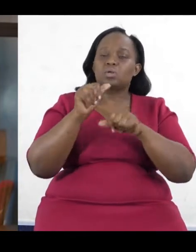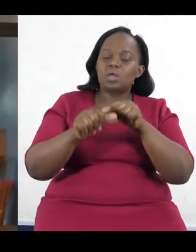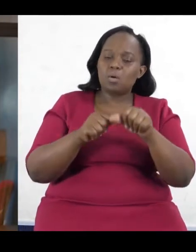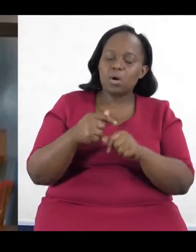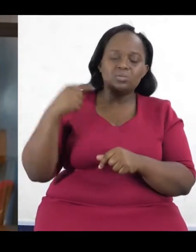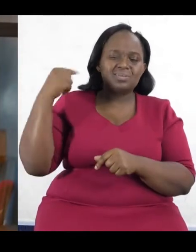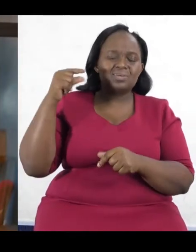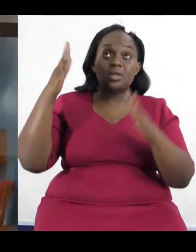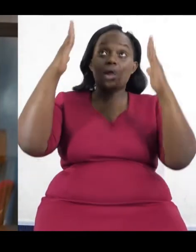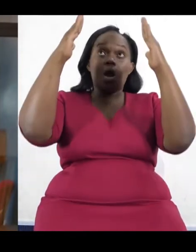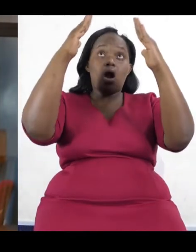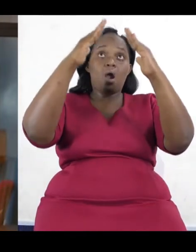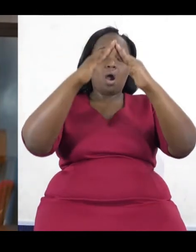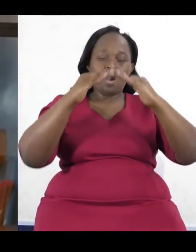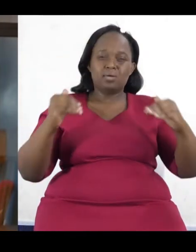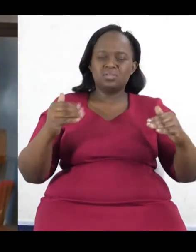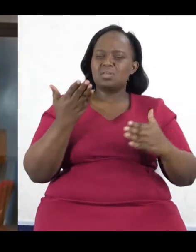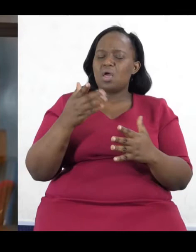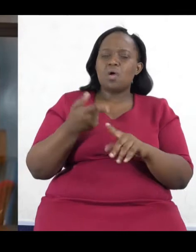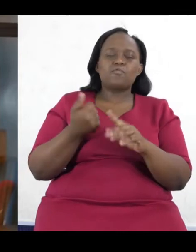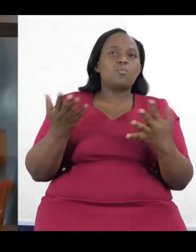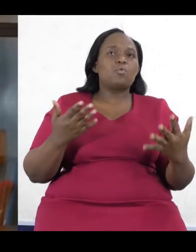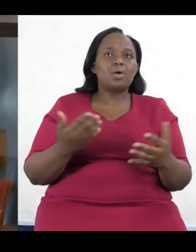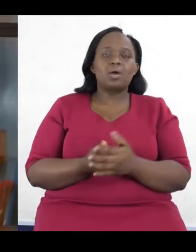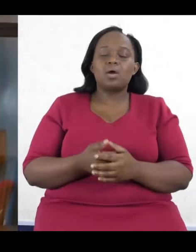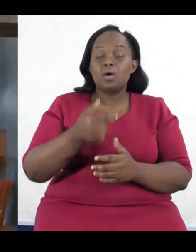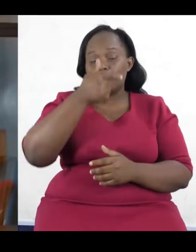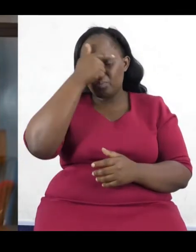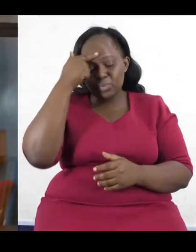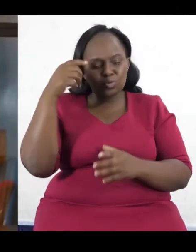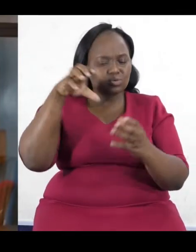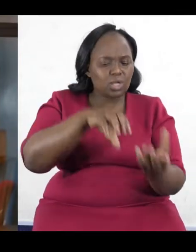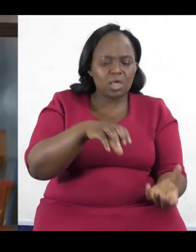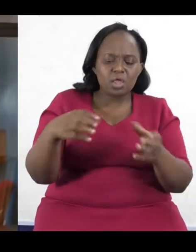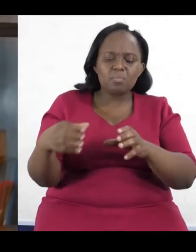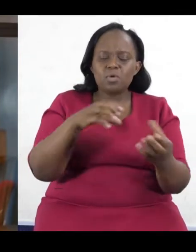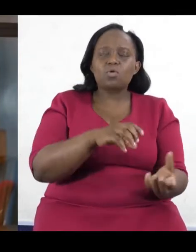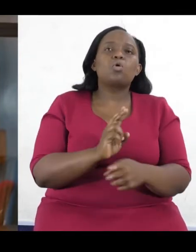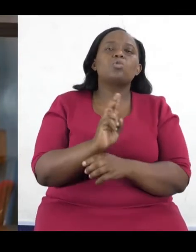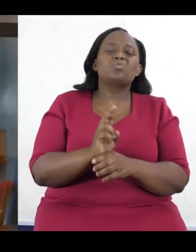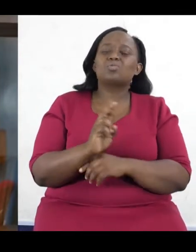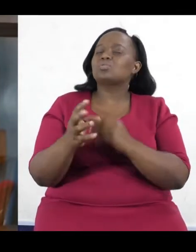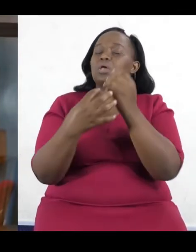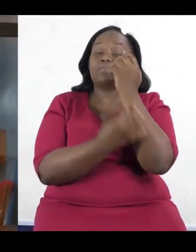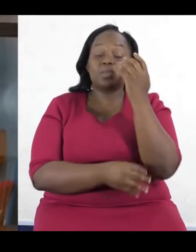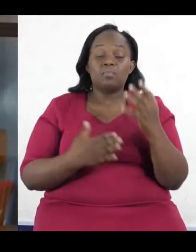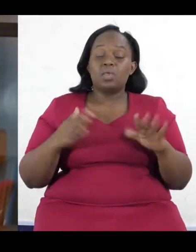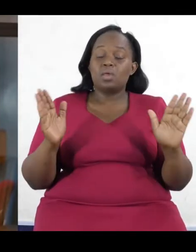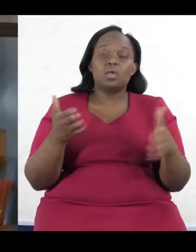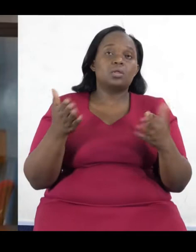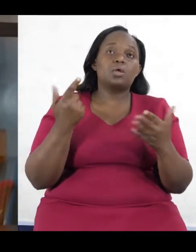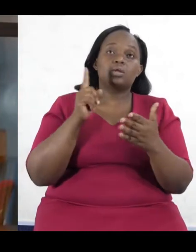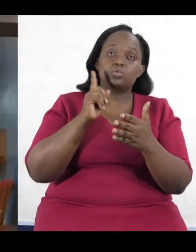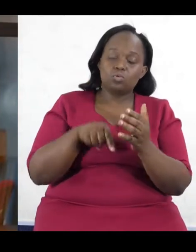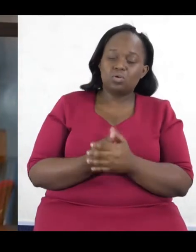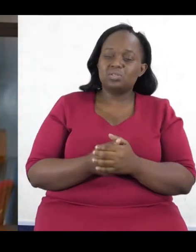with the greenhouse gases. Where do they come from? They come from some of these agrochemicals we are using. Yeah. So one thing we should actually encourage is what we